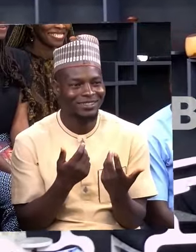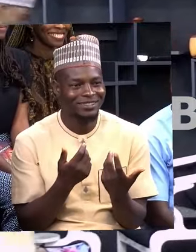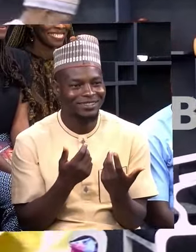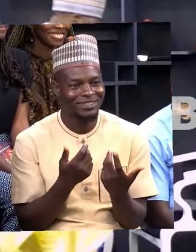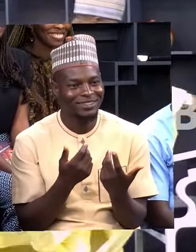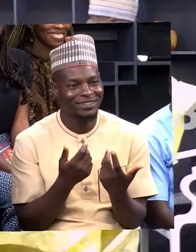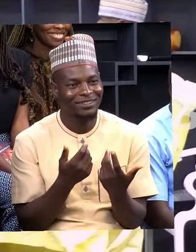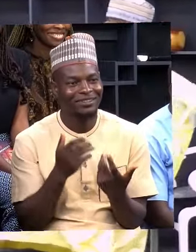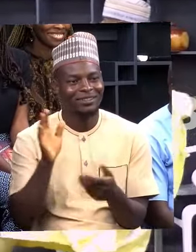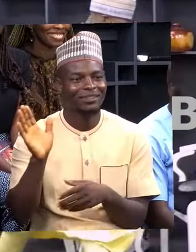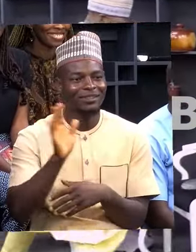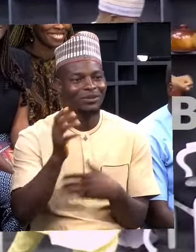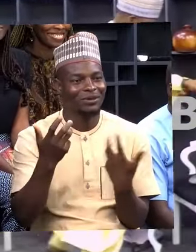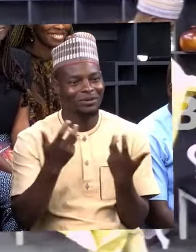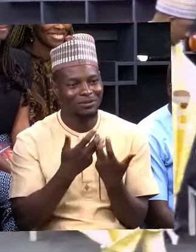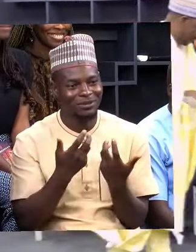Your OD.